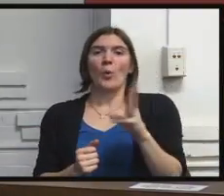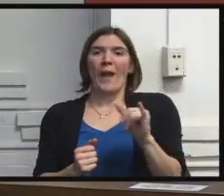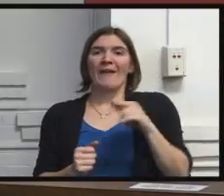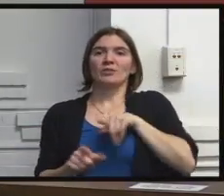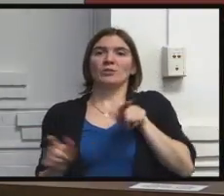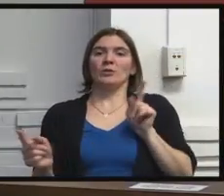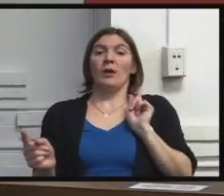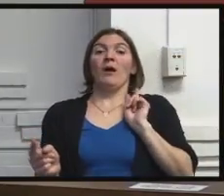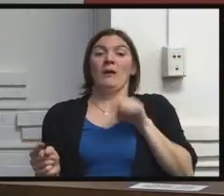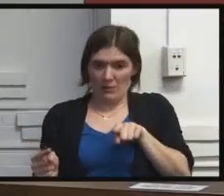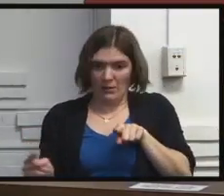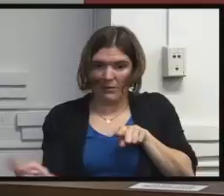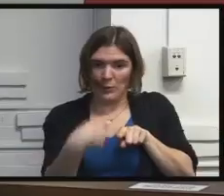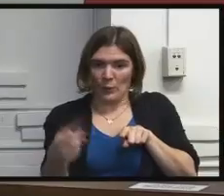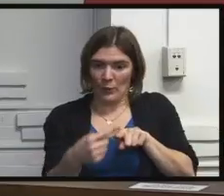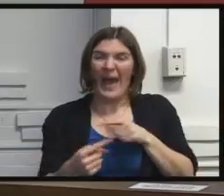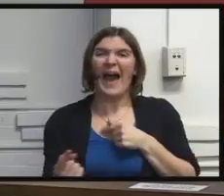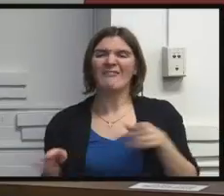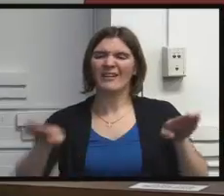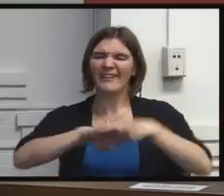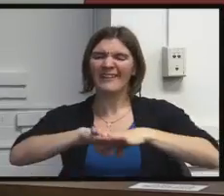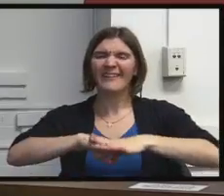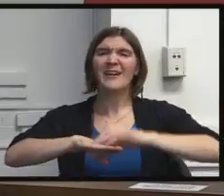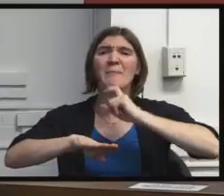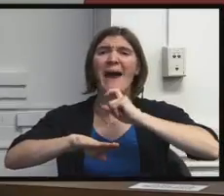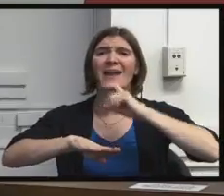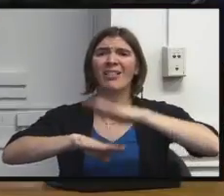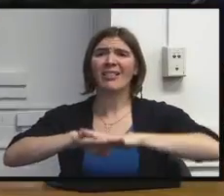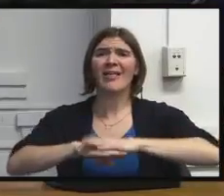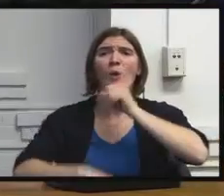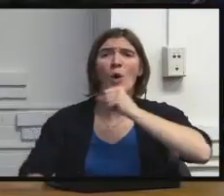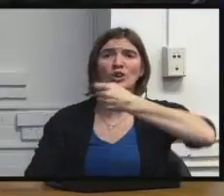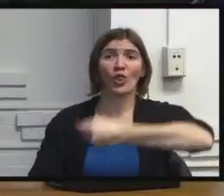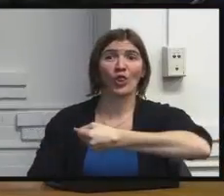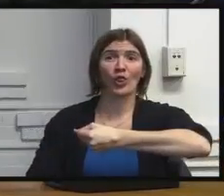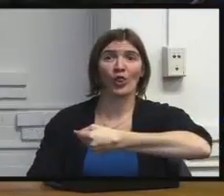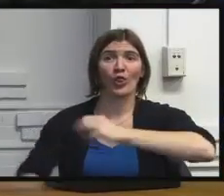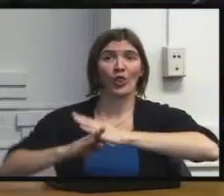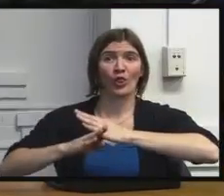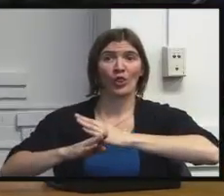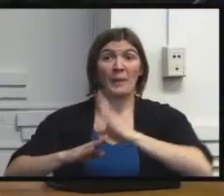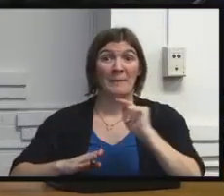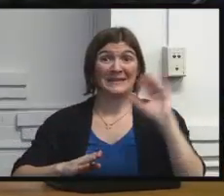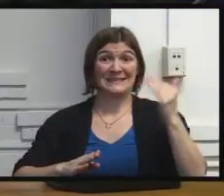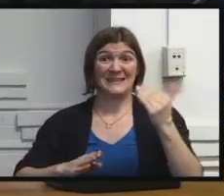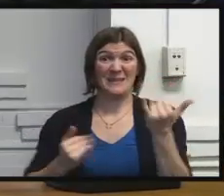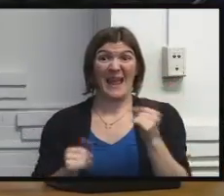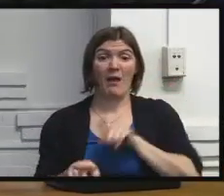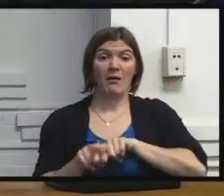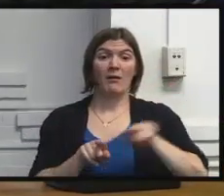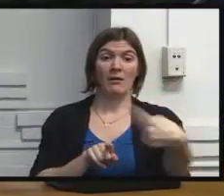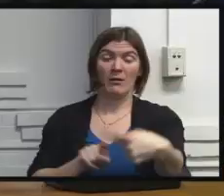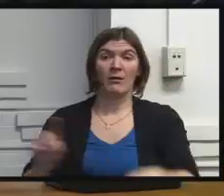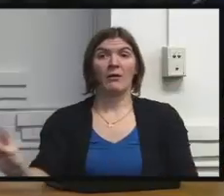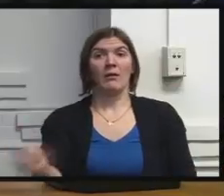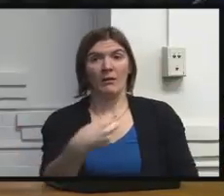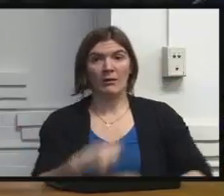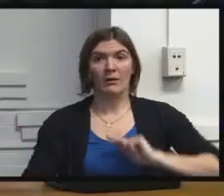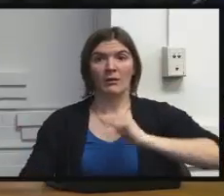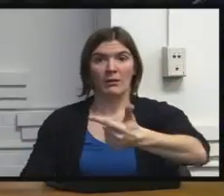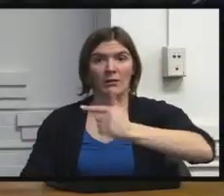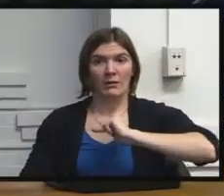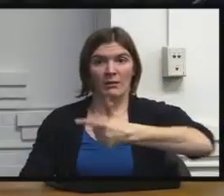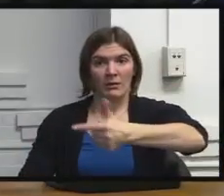there's a plate that's probably been placed over it, and there's probably a cone for safety. But my understanding, it is one way right now, alternating one